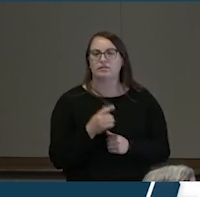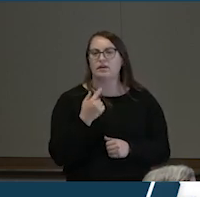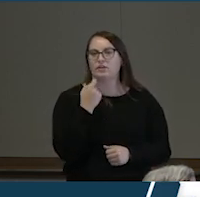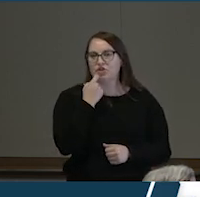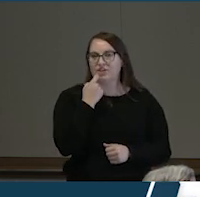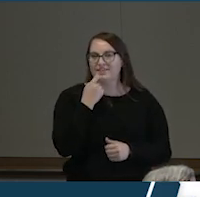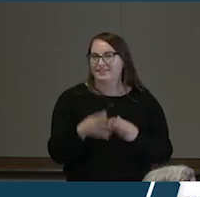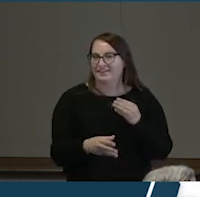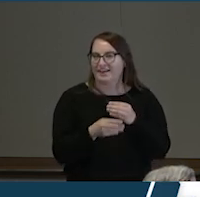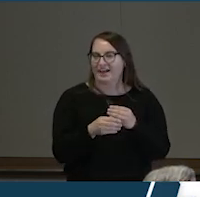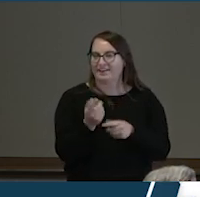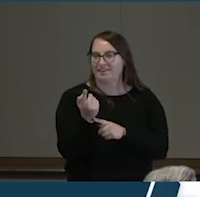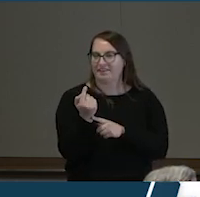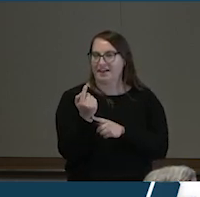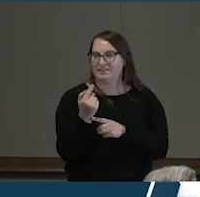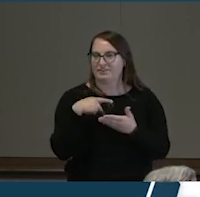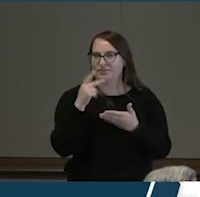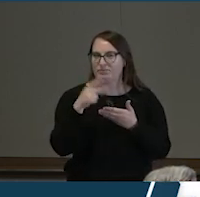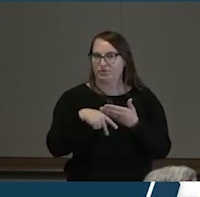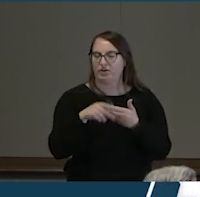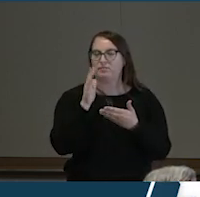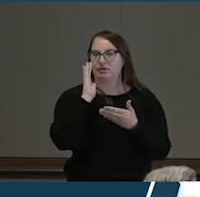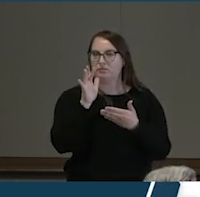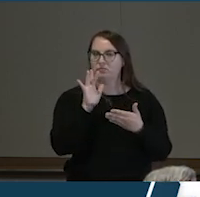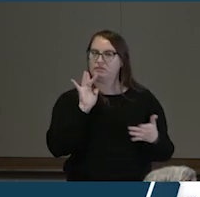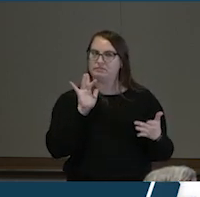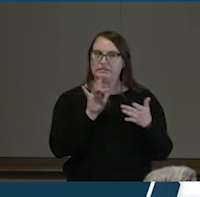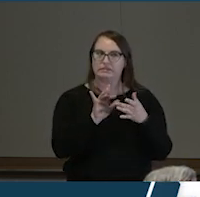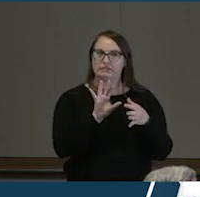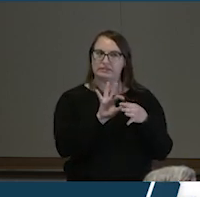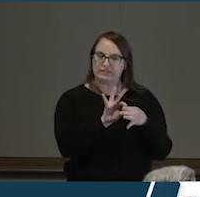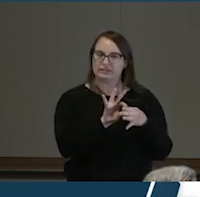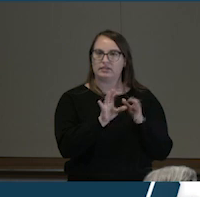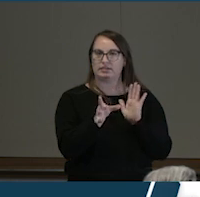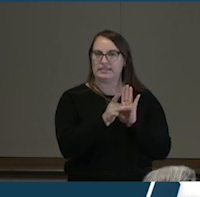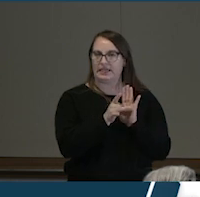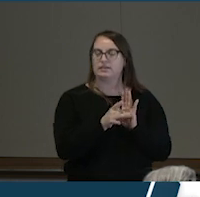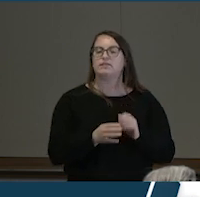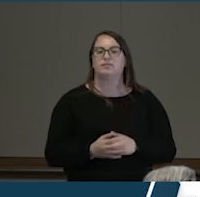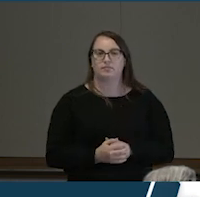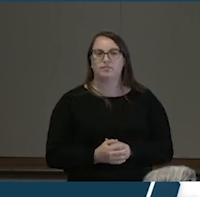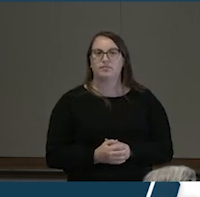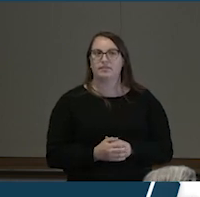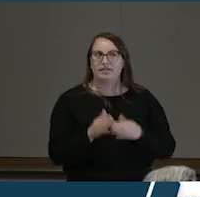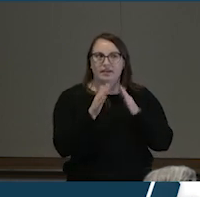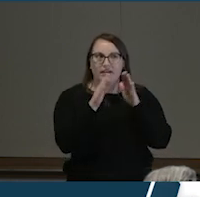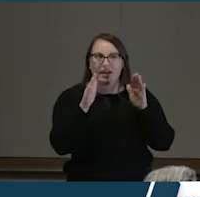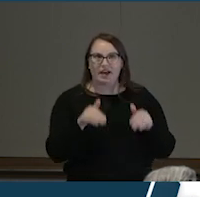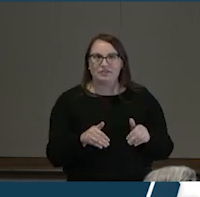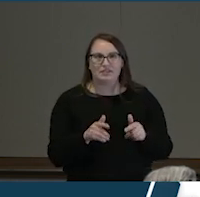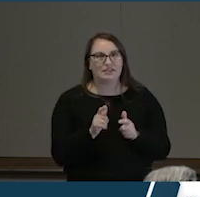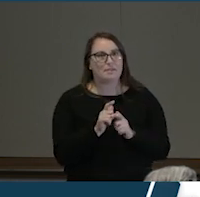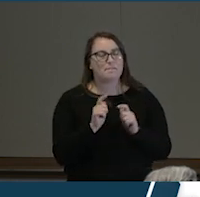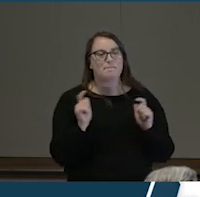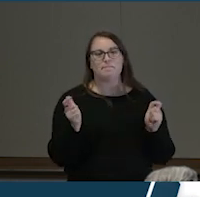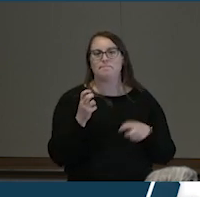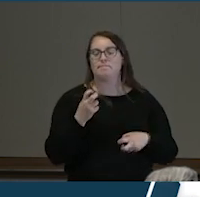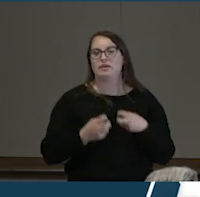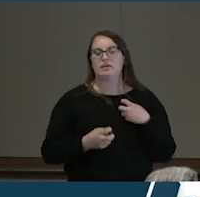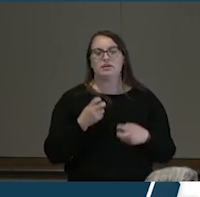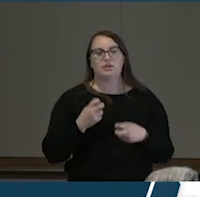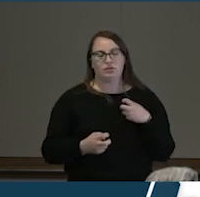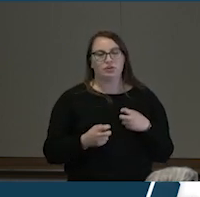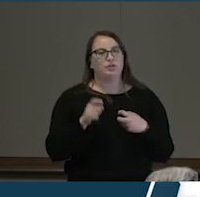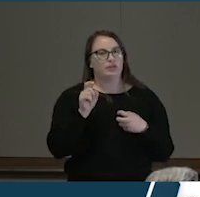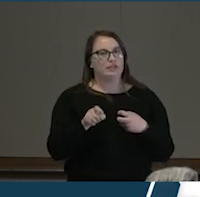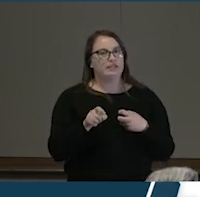program, and it will stick, is on housing. Because housing was becoming a bigger and bigger issue, and I was like, oh, we gotta do